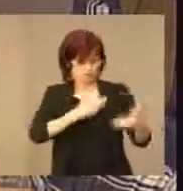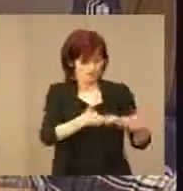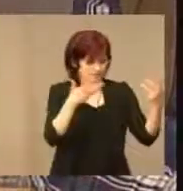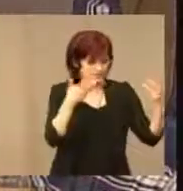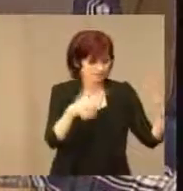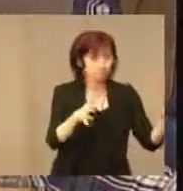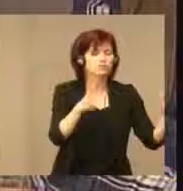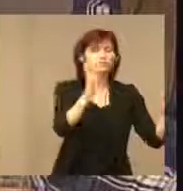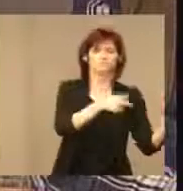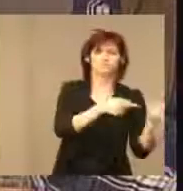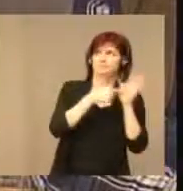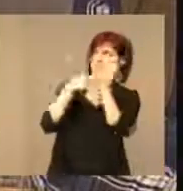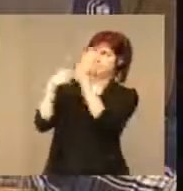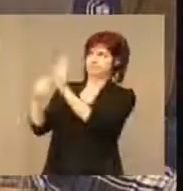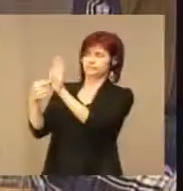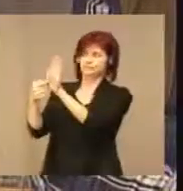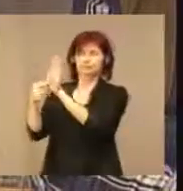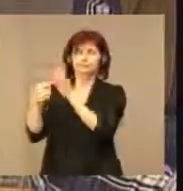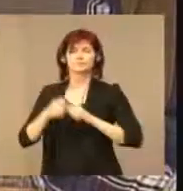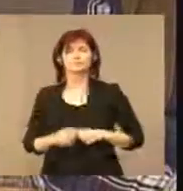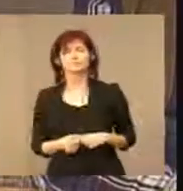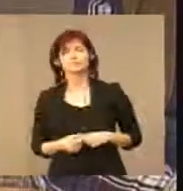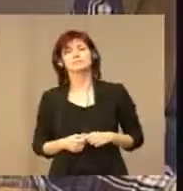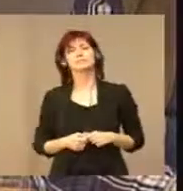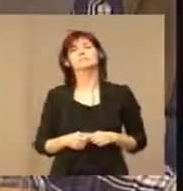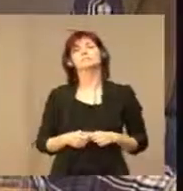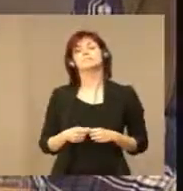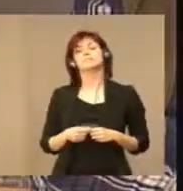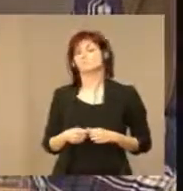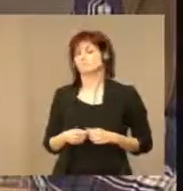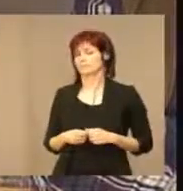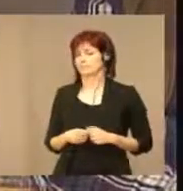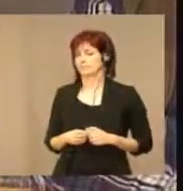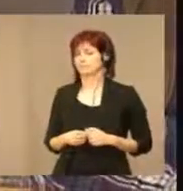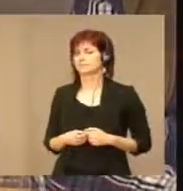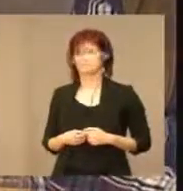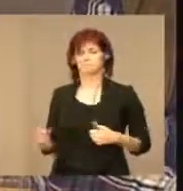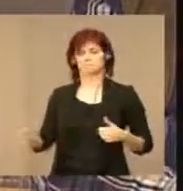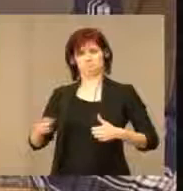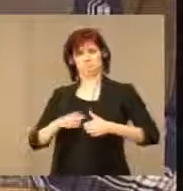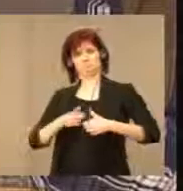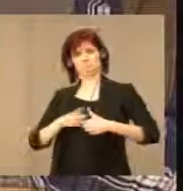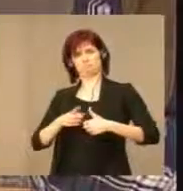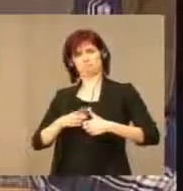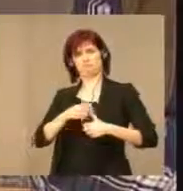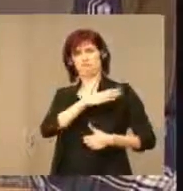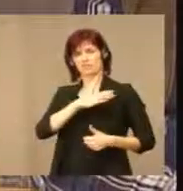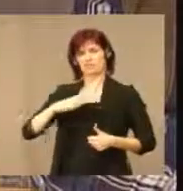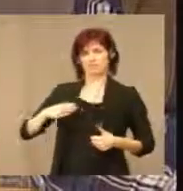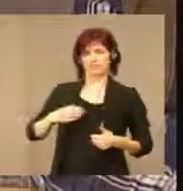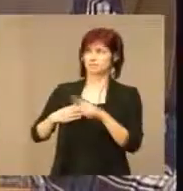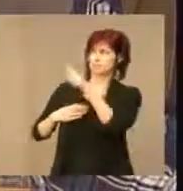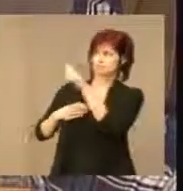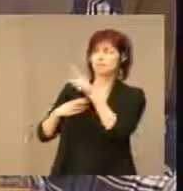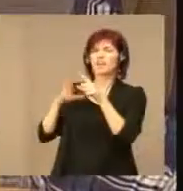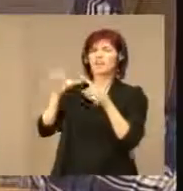Canada signed on to the parent convention in 2010, we did not sign on to the optional